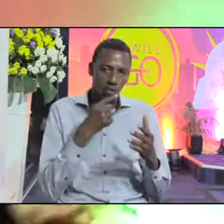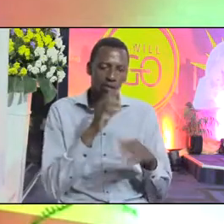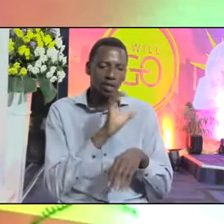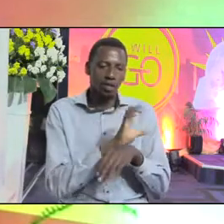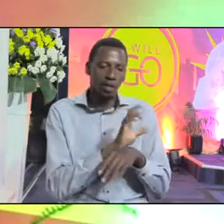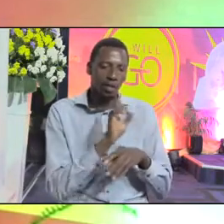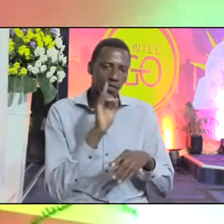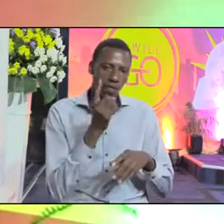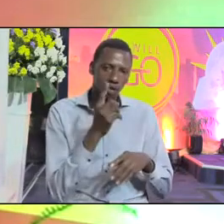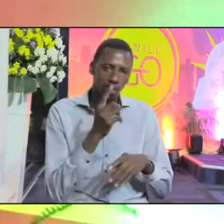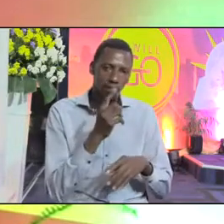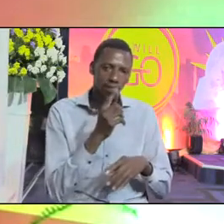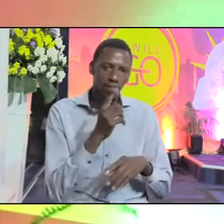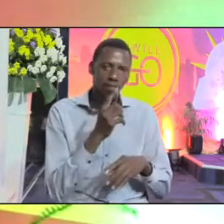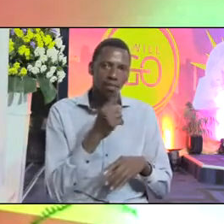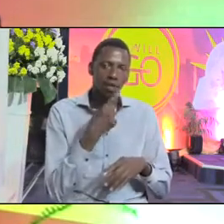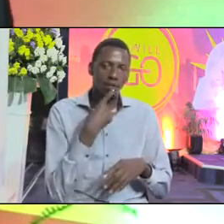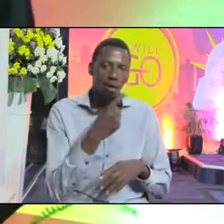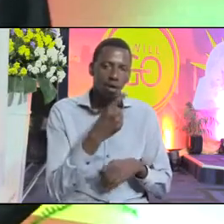Paul did not write